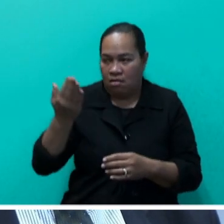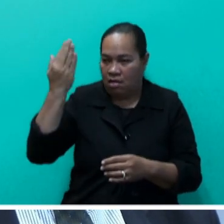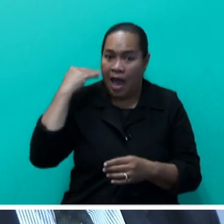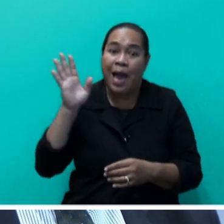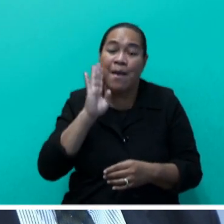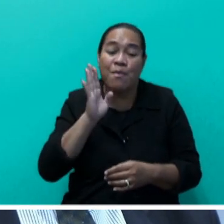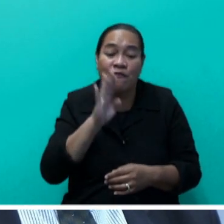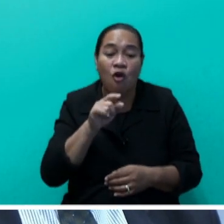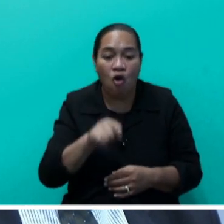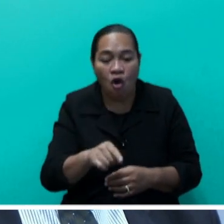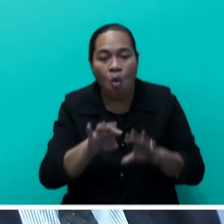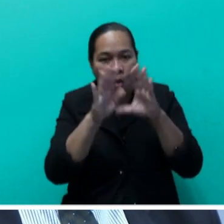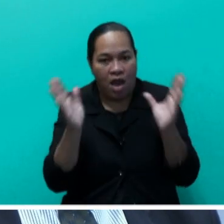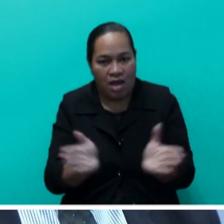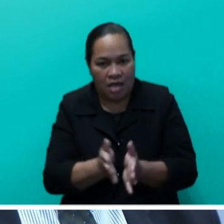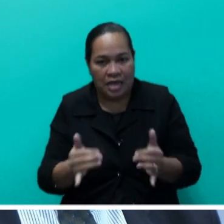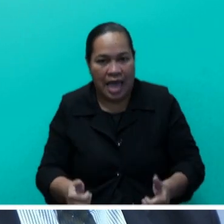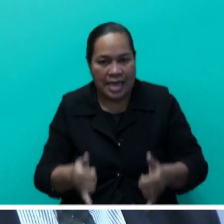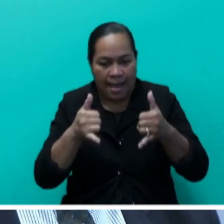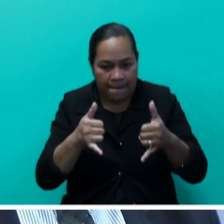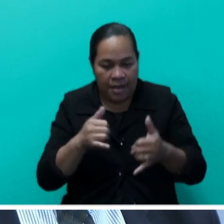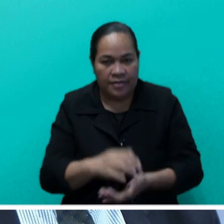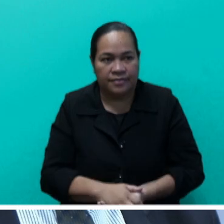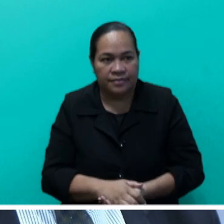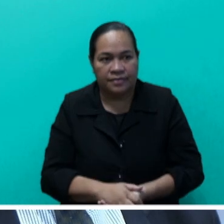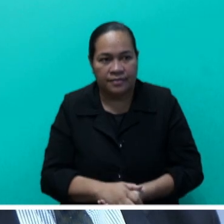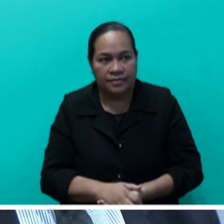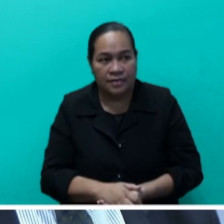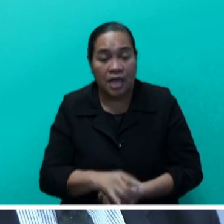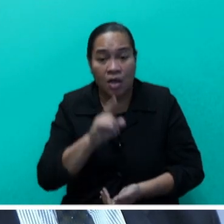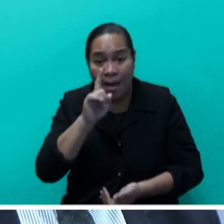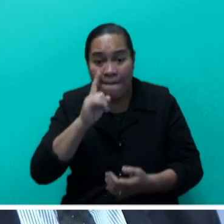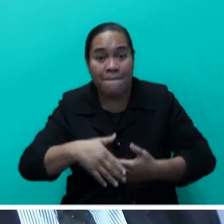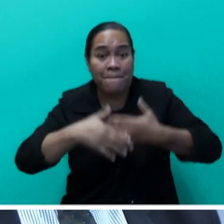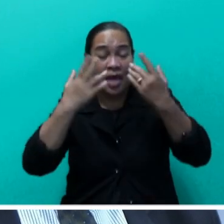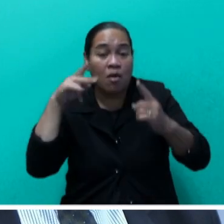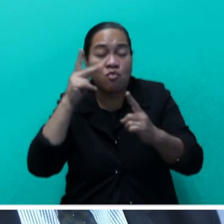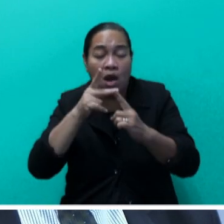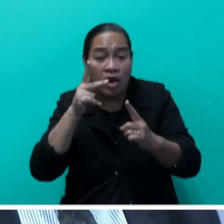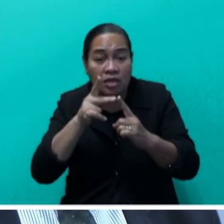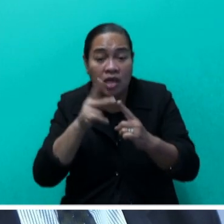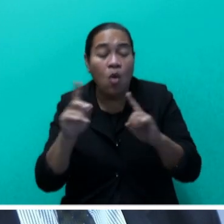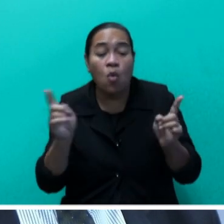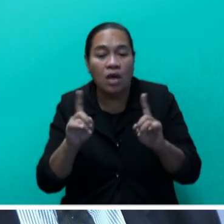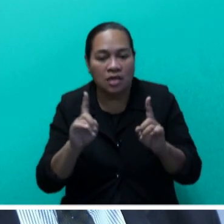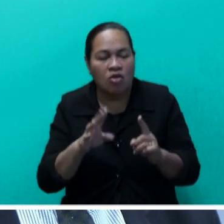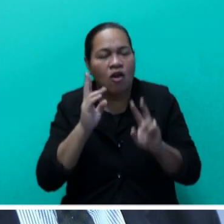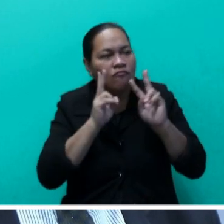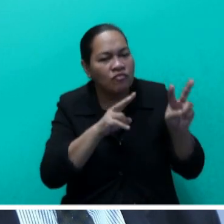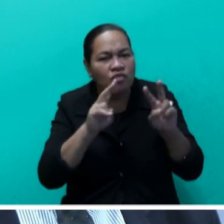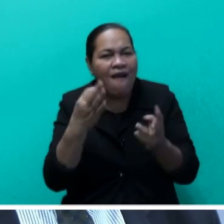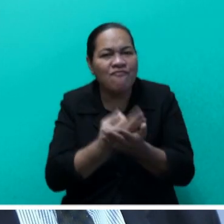World Cup. And that time, the biggest priority was in finding the funding to get our